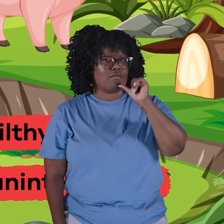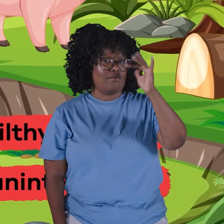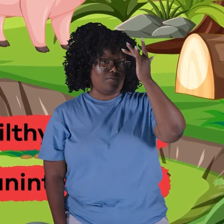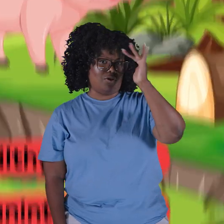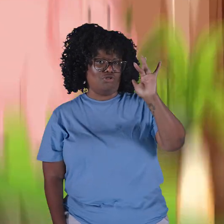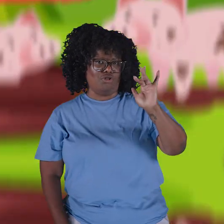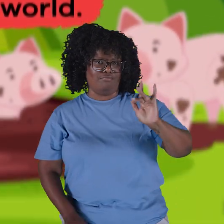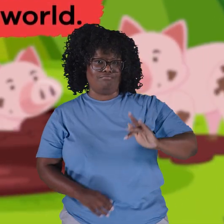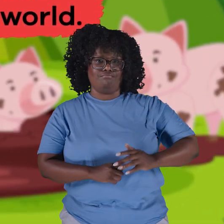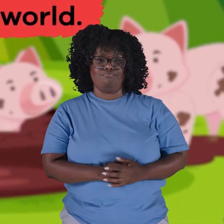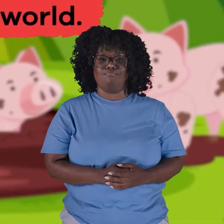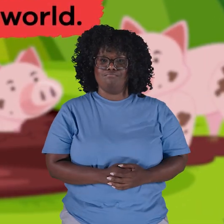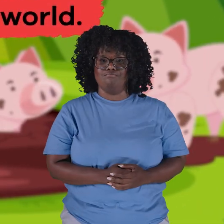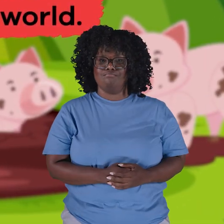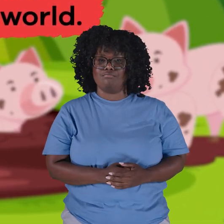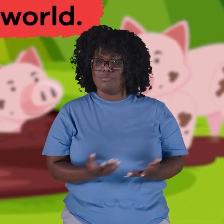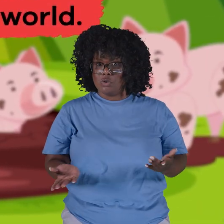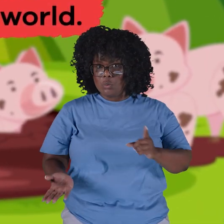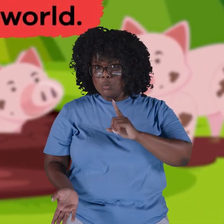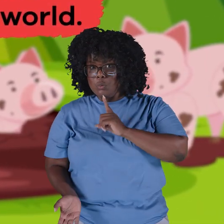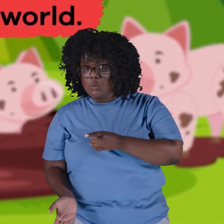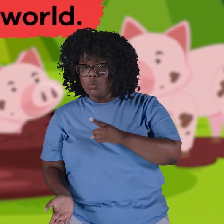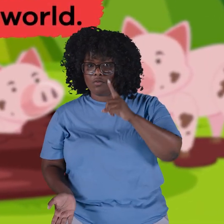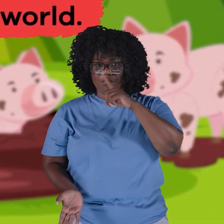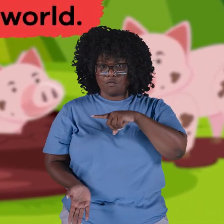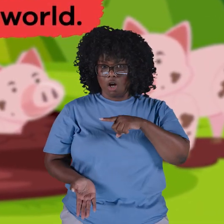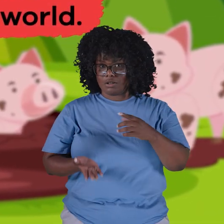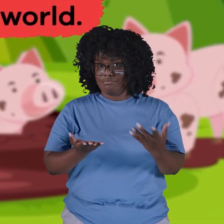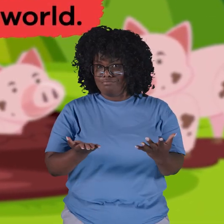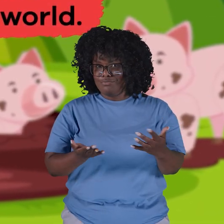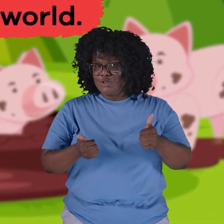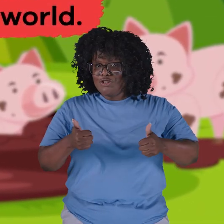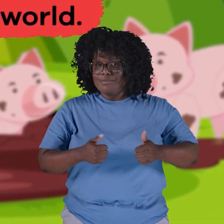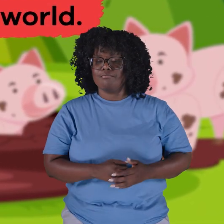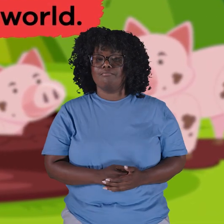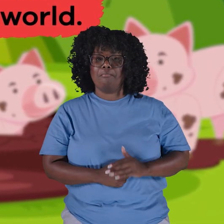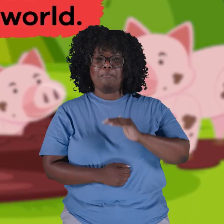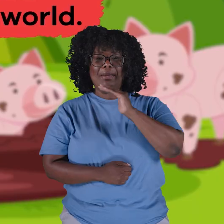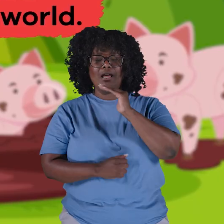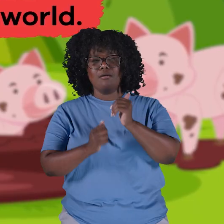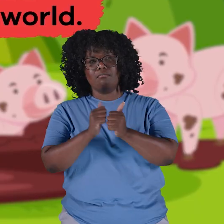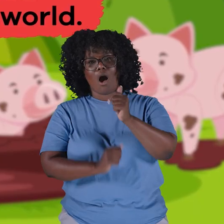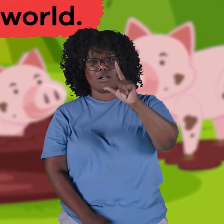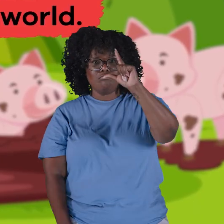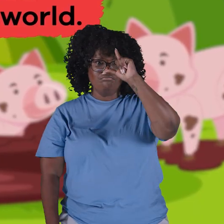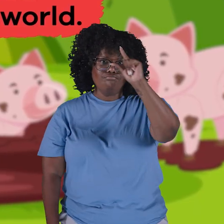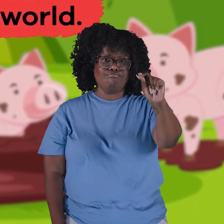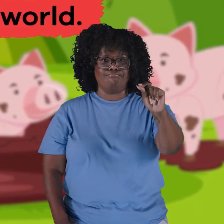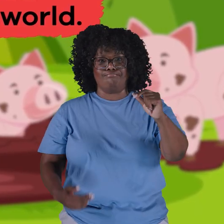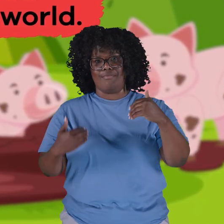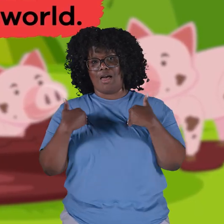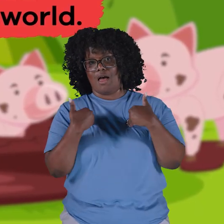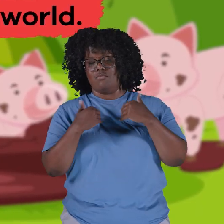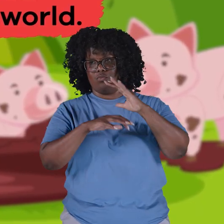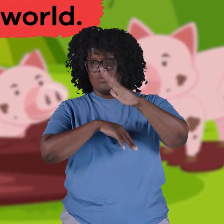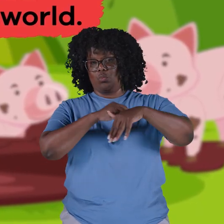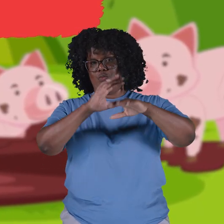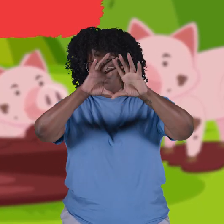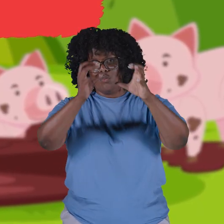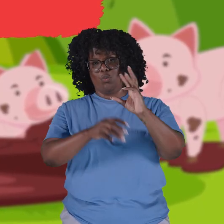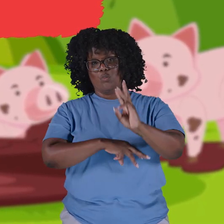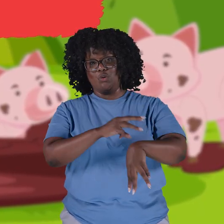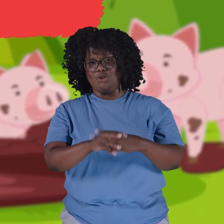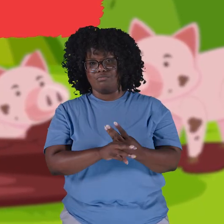Unintelligent 2. True or false Pigs are among the most intelligent animals in the world.